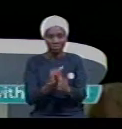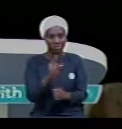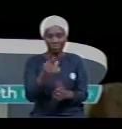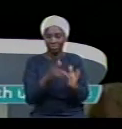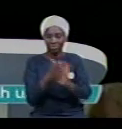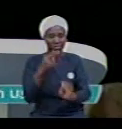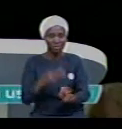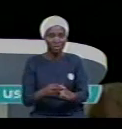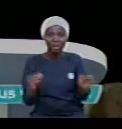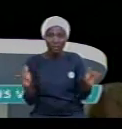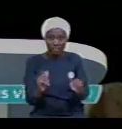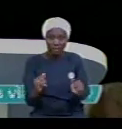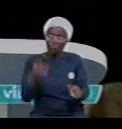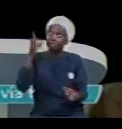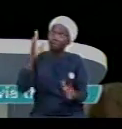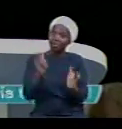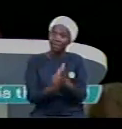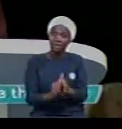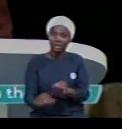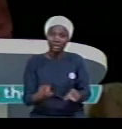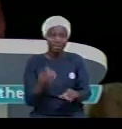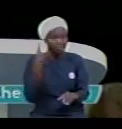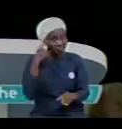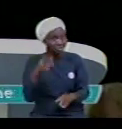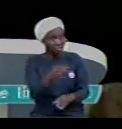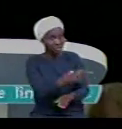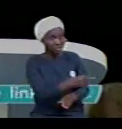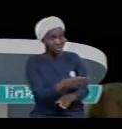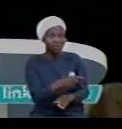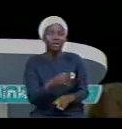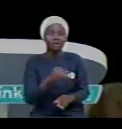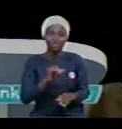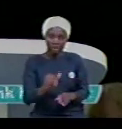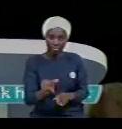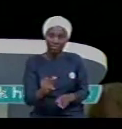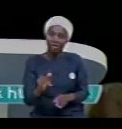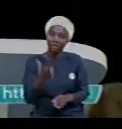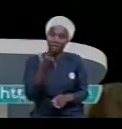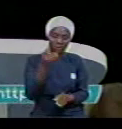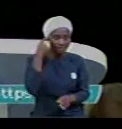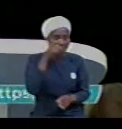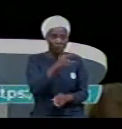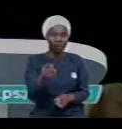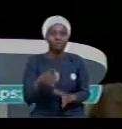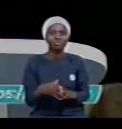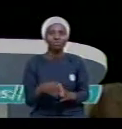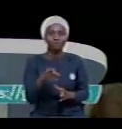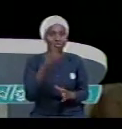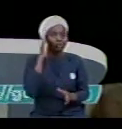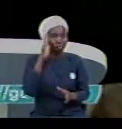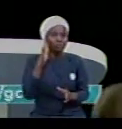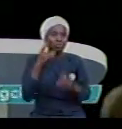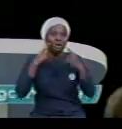God that did theirs is still at work for you. You will bring your testimonies very soon.